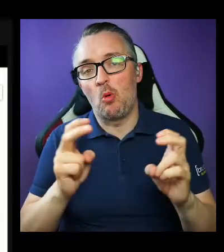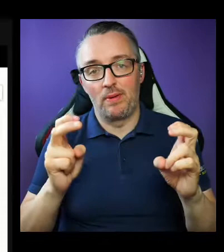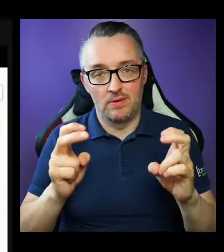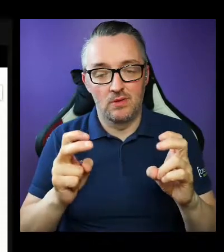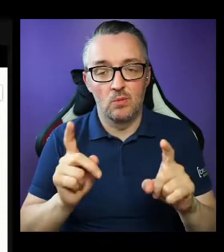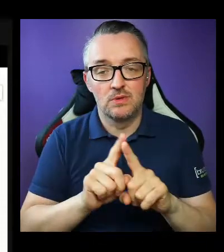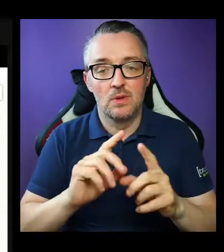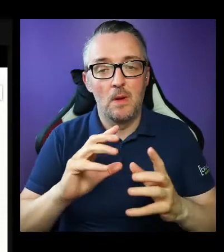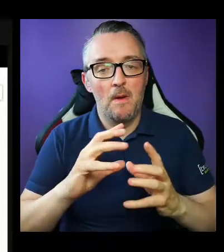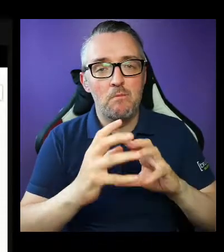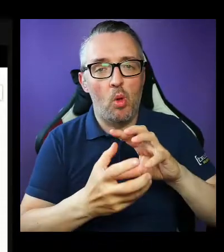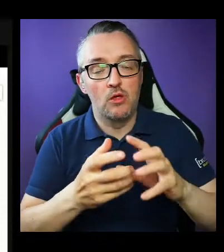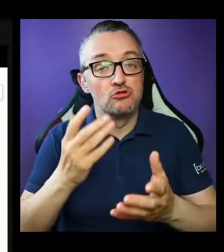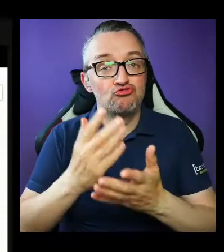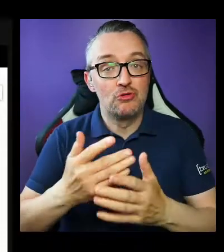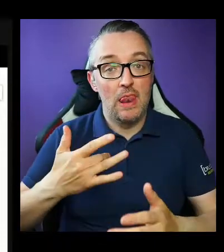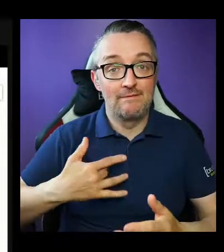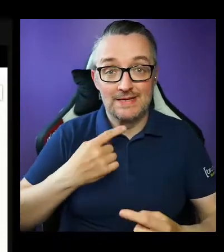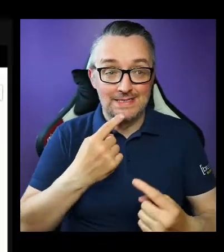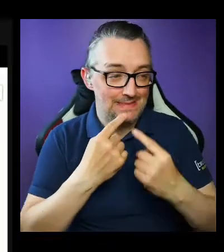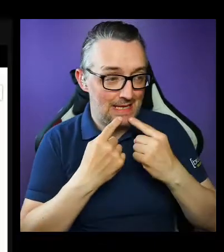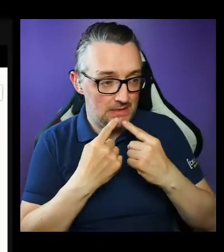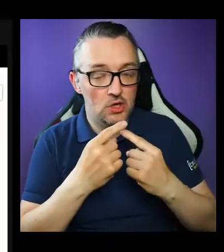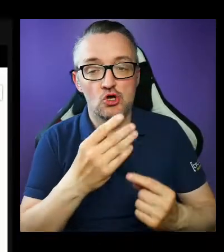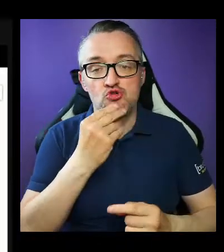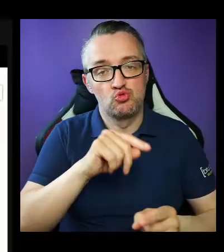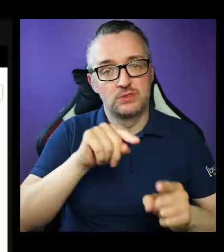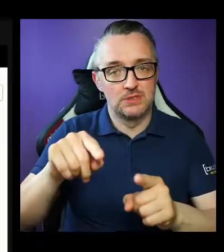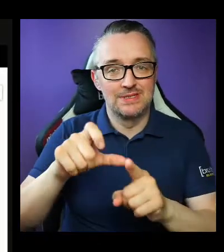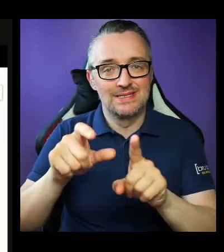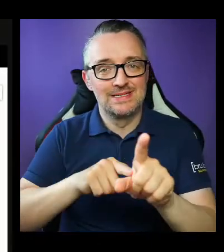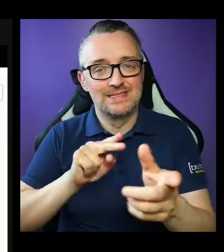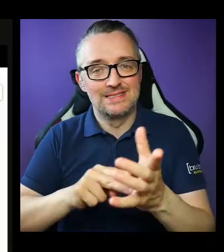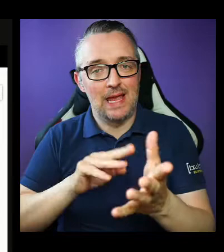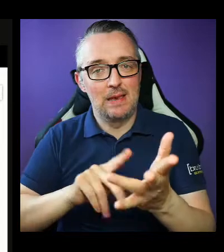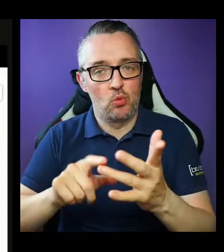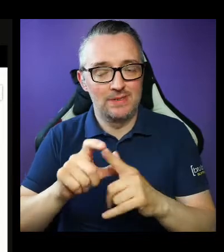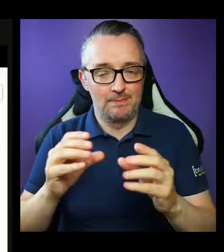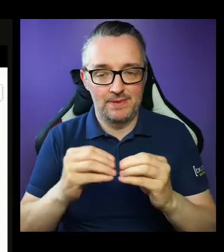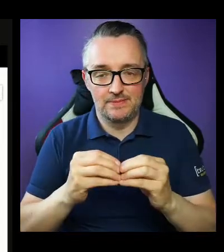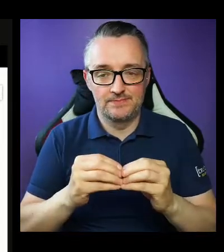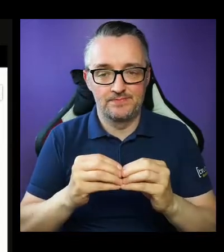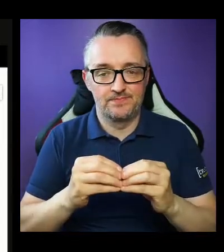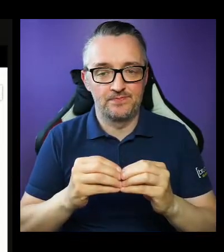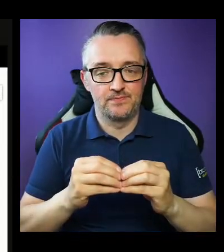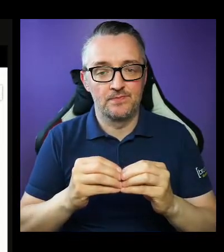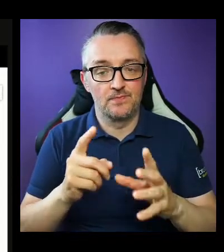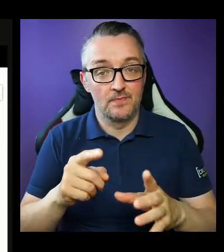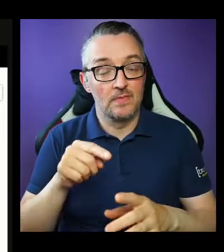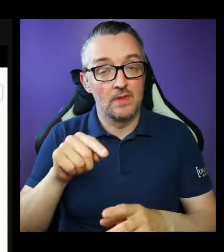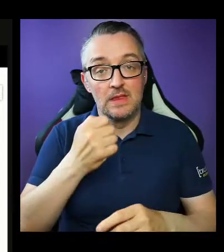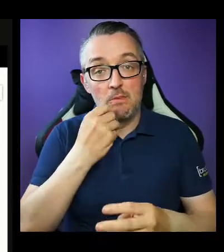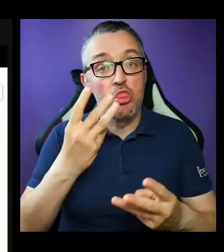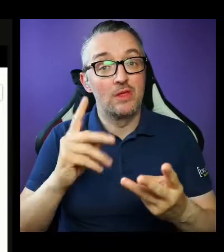presentation, which is modeling real-life data using DynamoDB. And the part